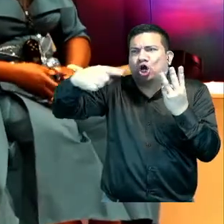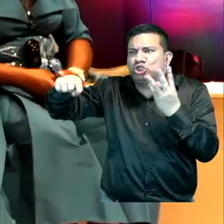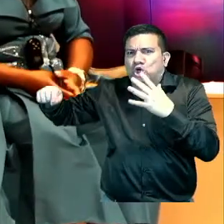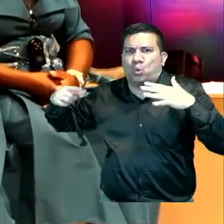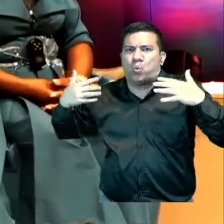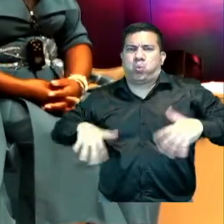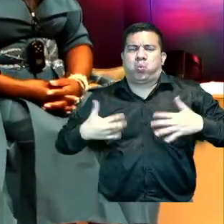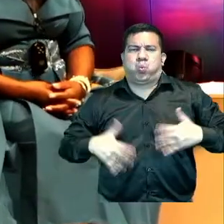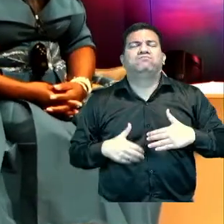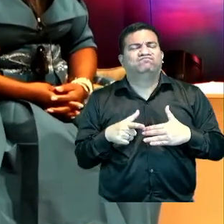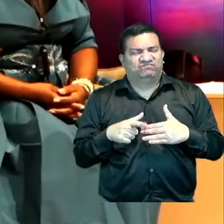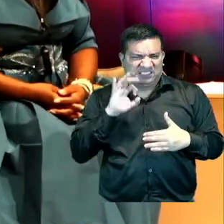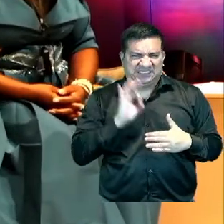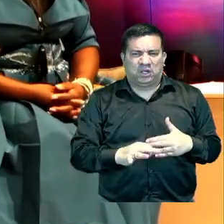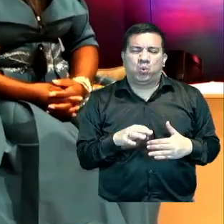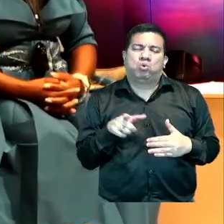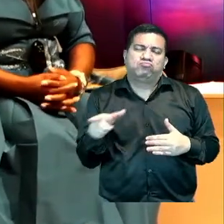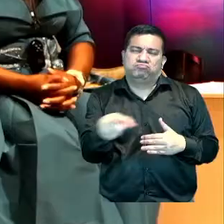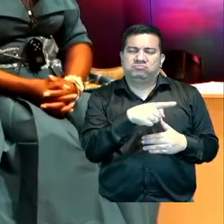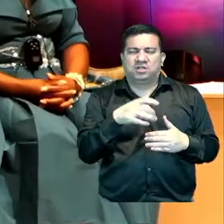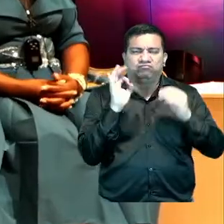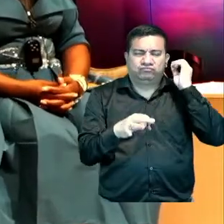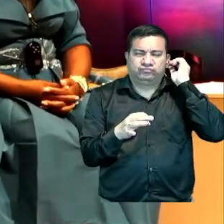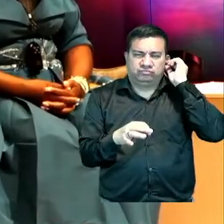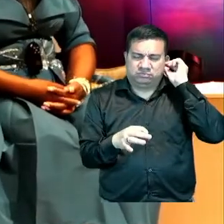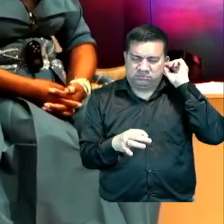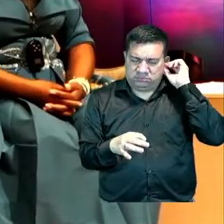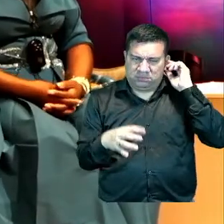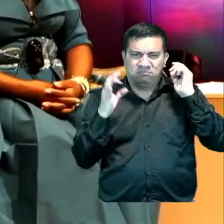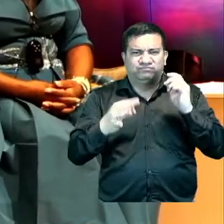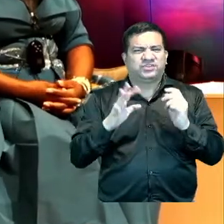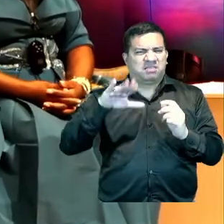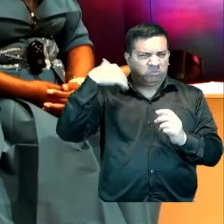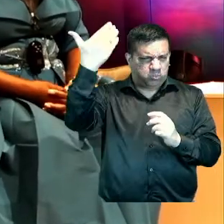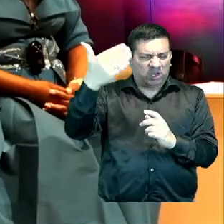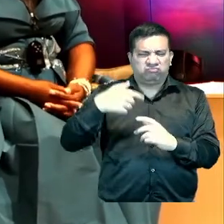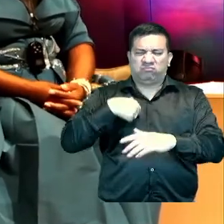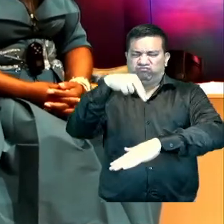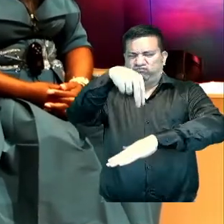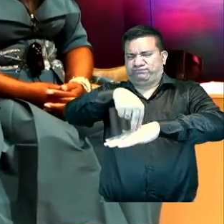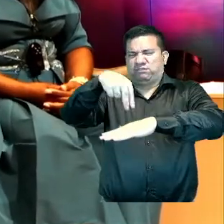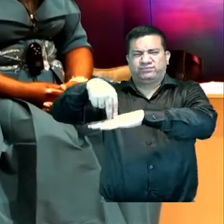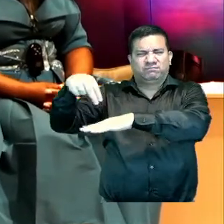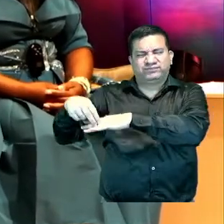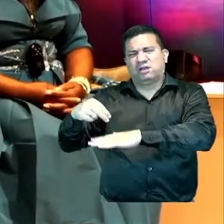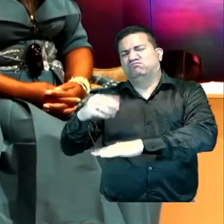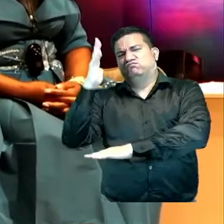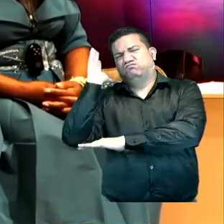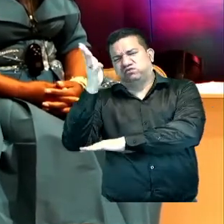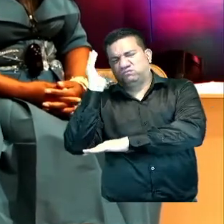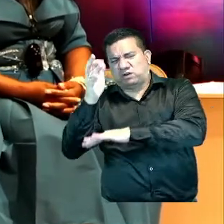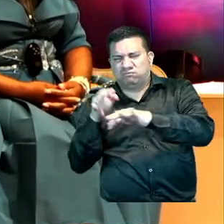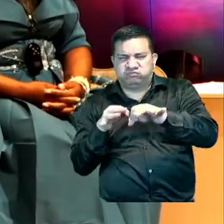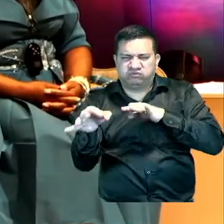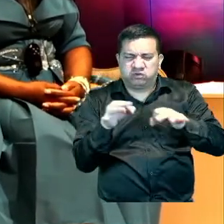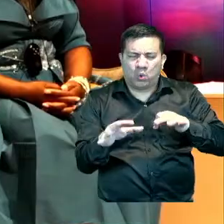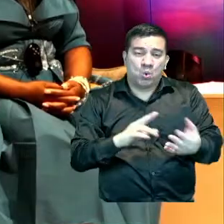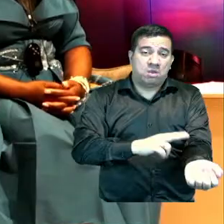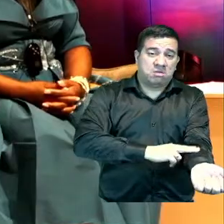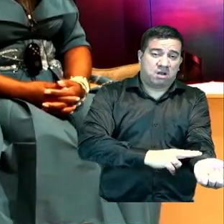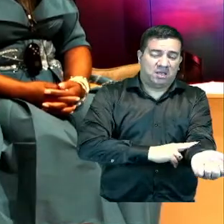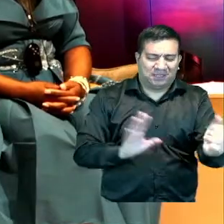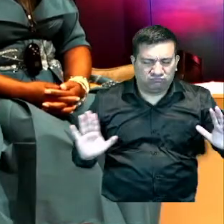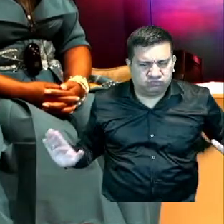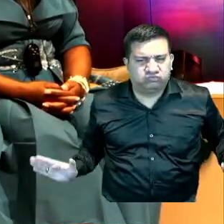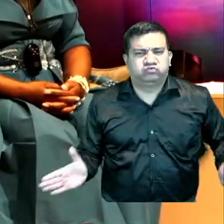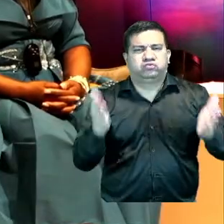have many of those who will be standing on the stage, and this will be something wonderful for